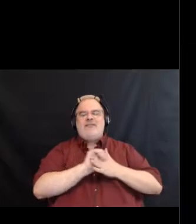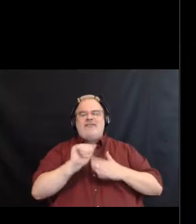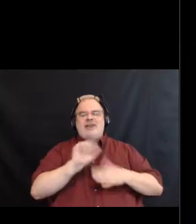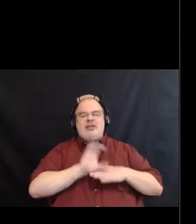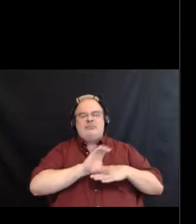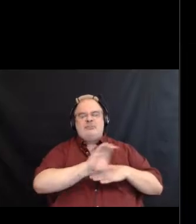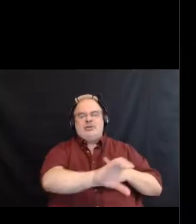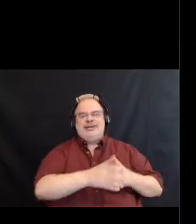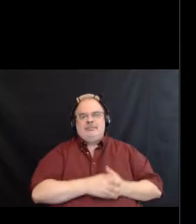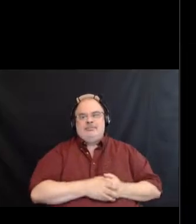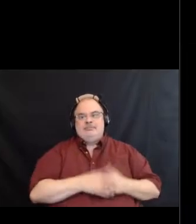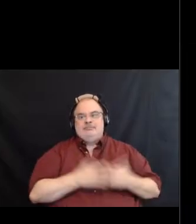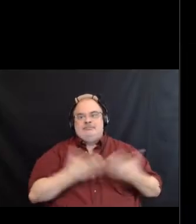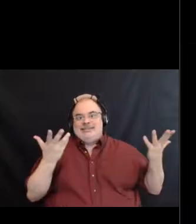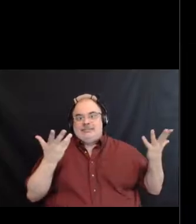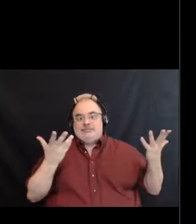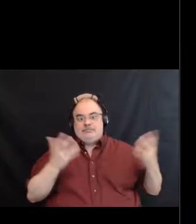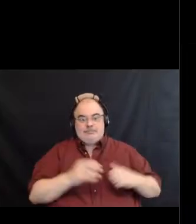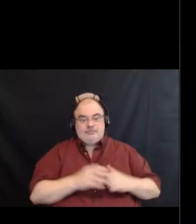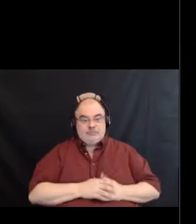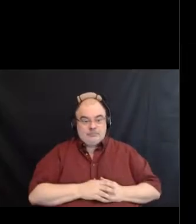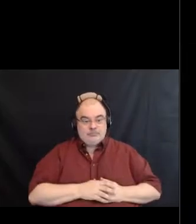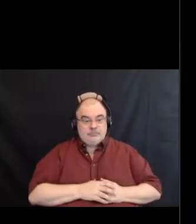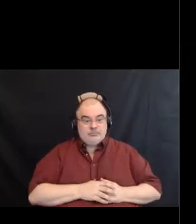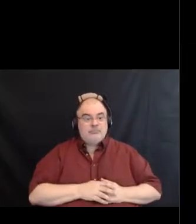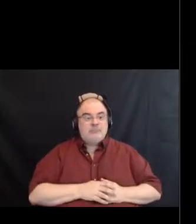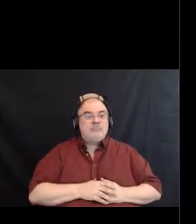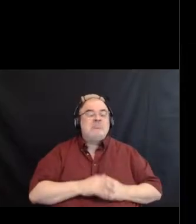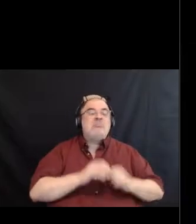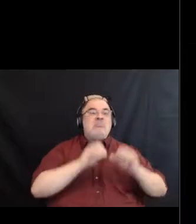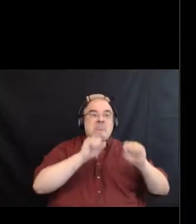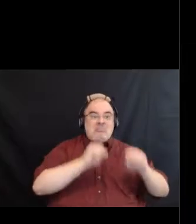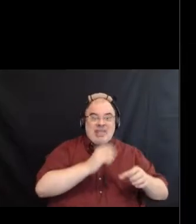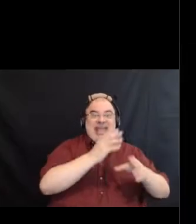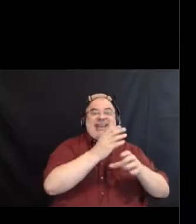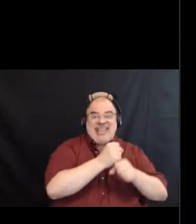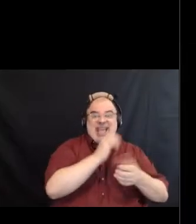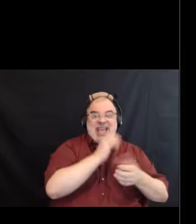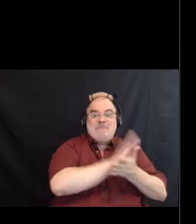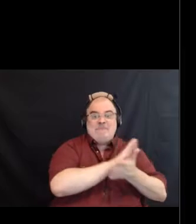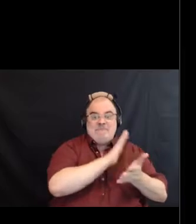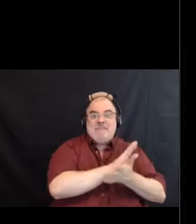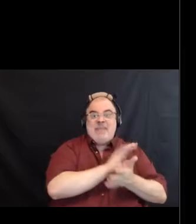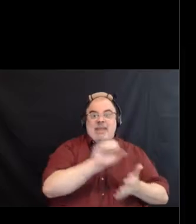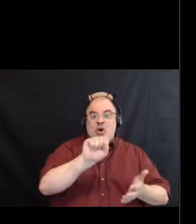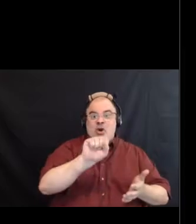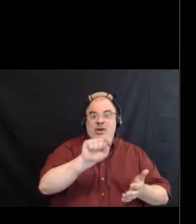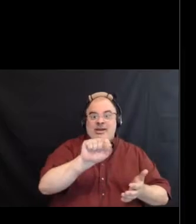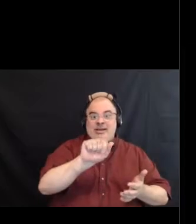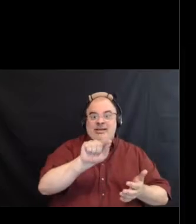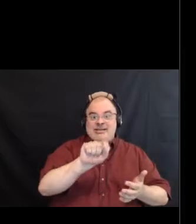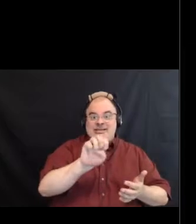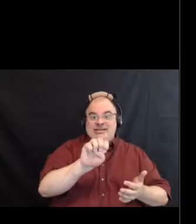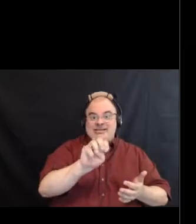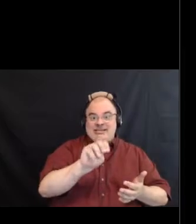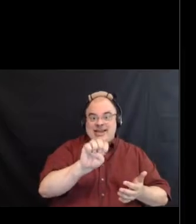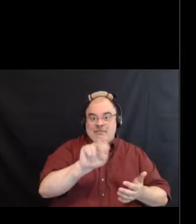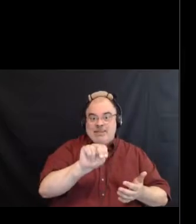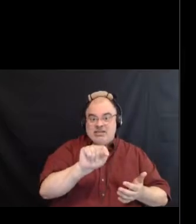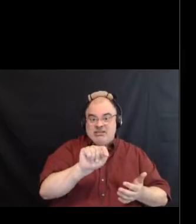money. They can receive paper statements if they want, but that is an annual $10 fee. That optional available